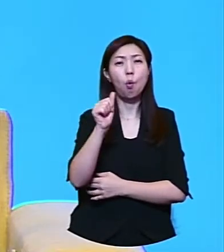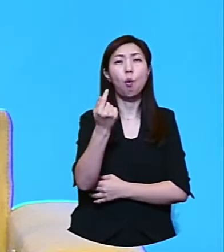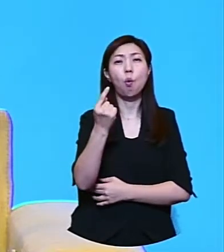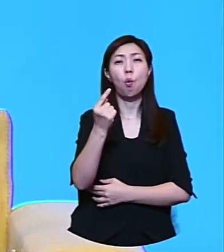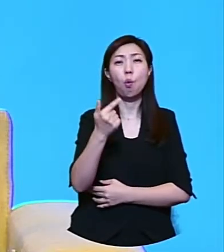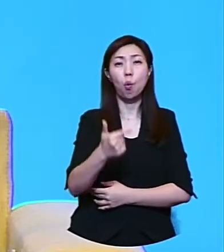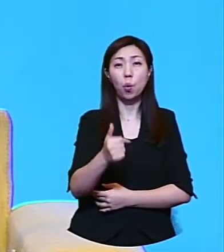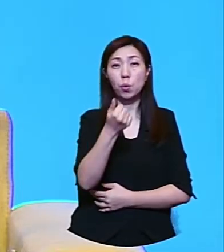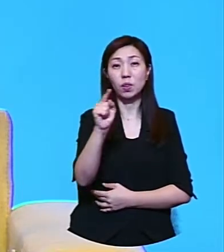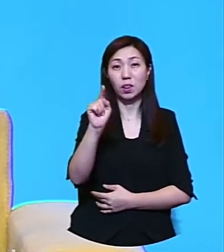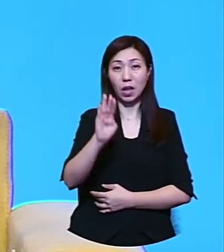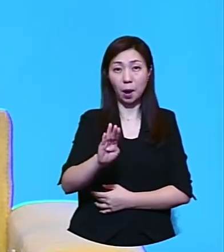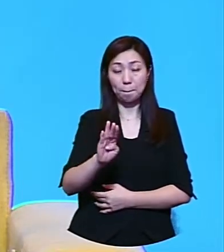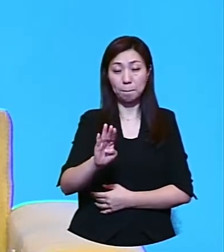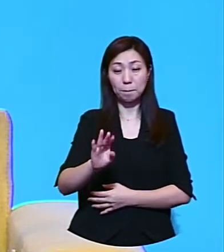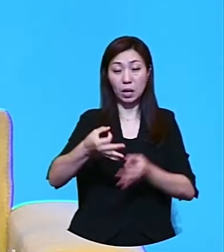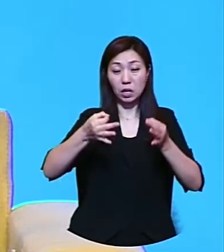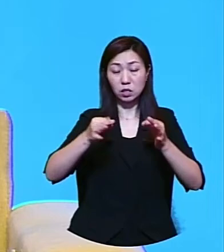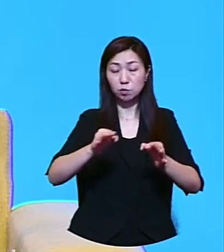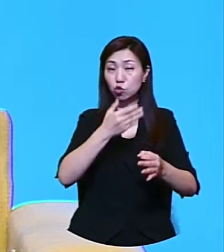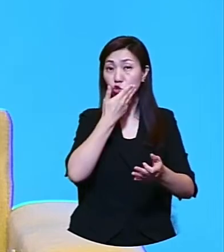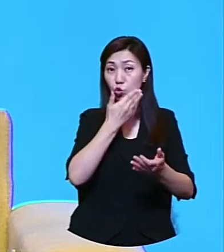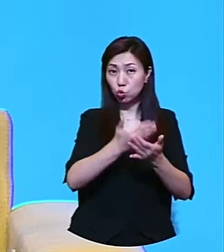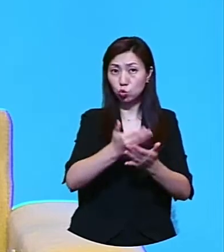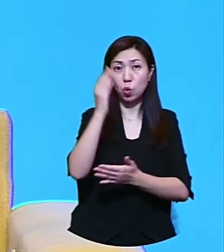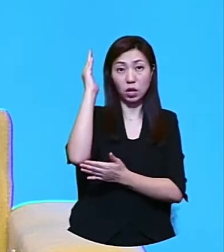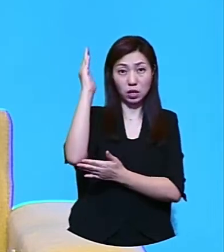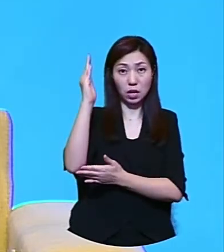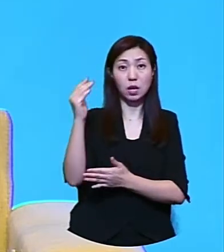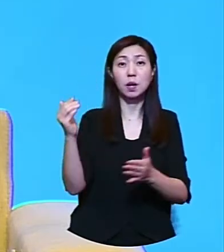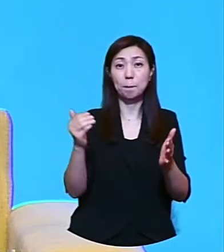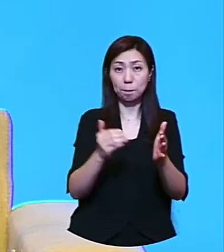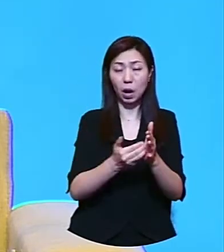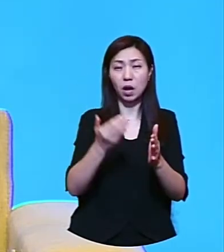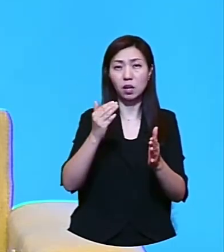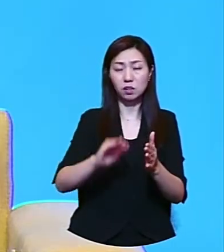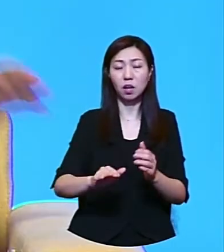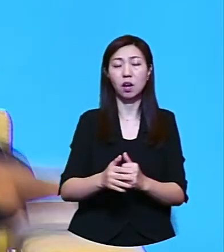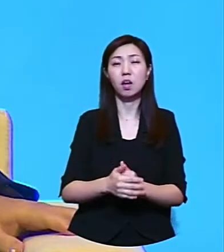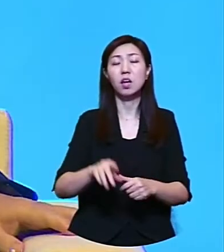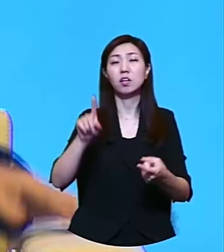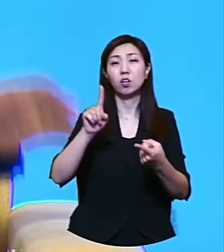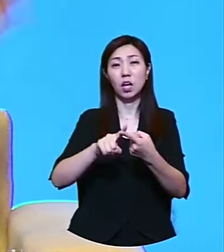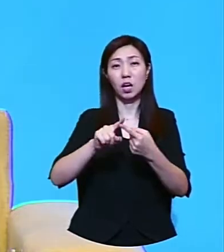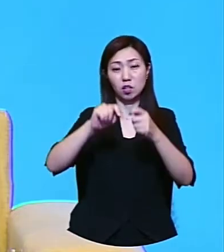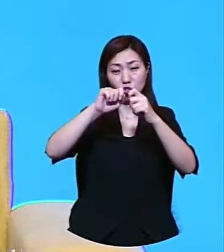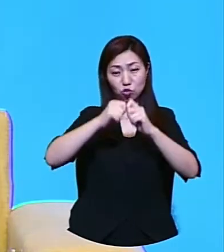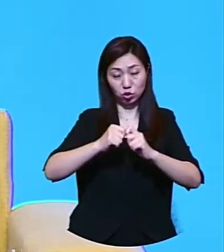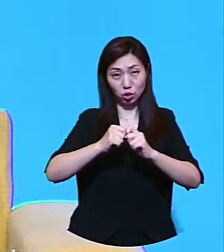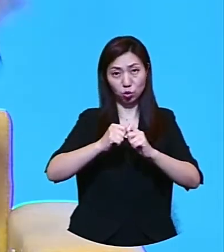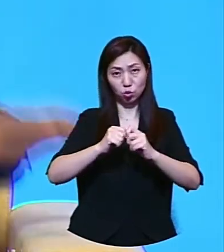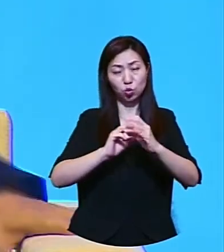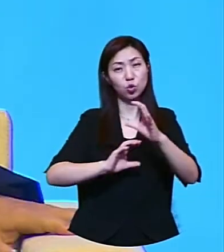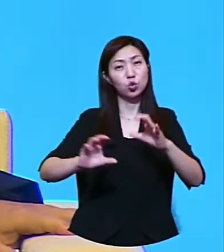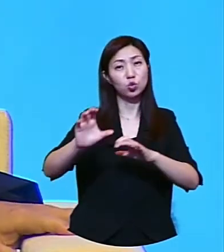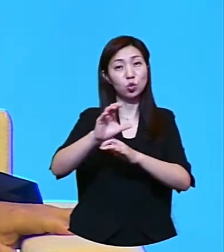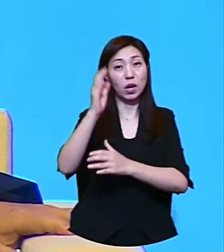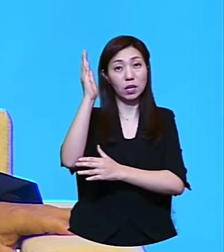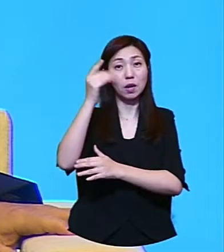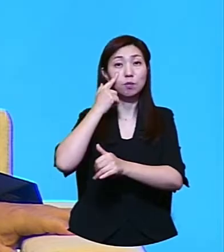Mr. Song, if you want to add a little bit on this blend financing, the issue, also the Joyce